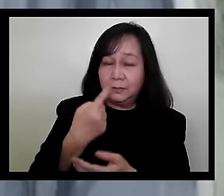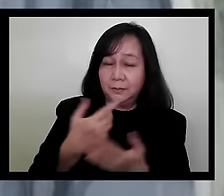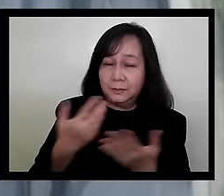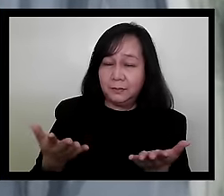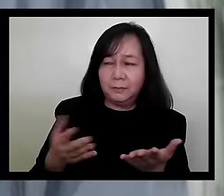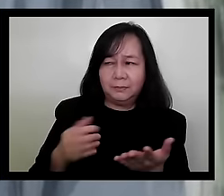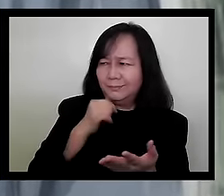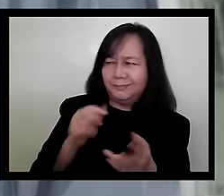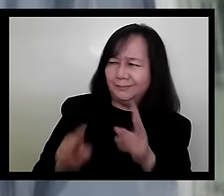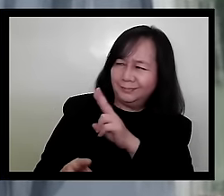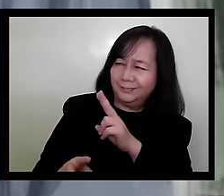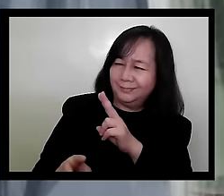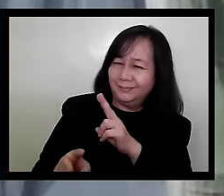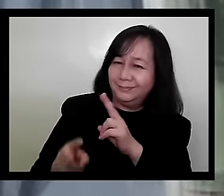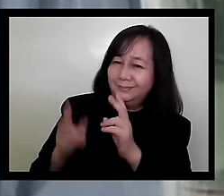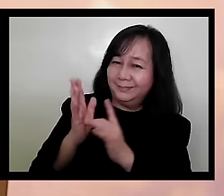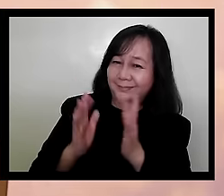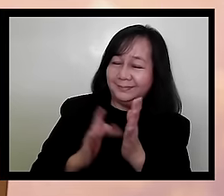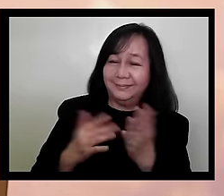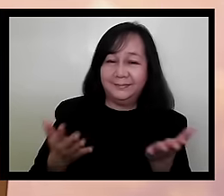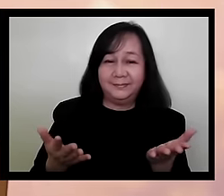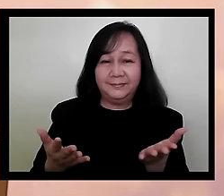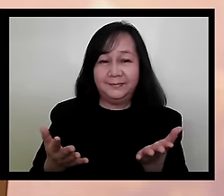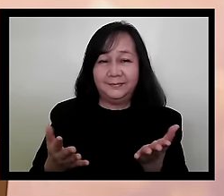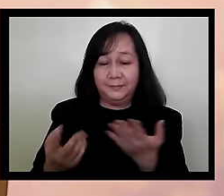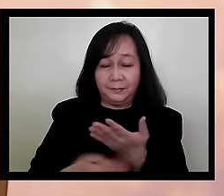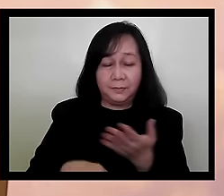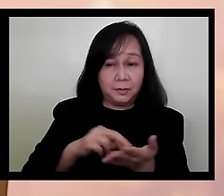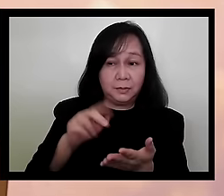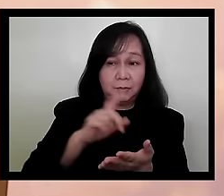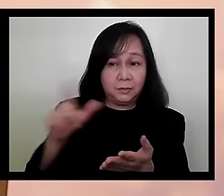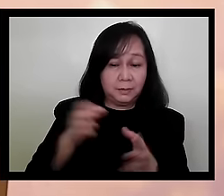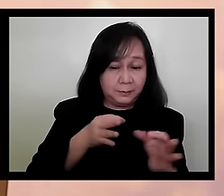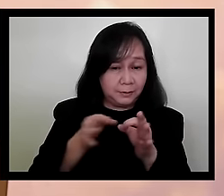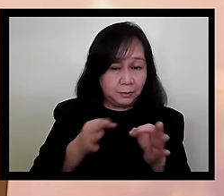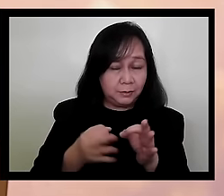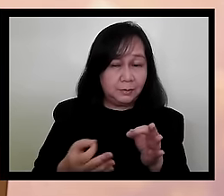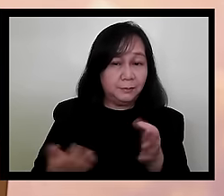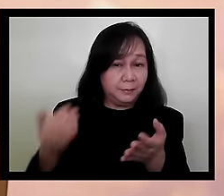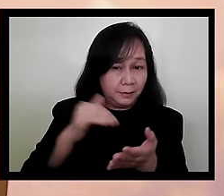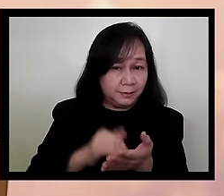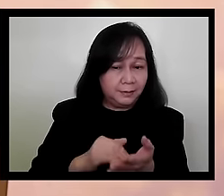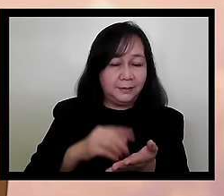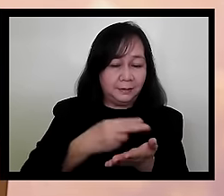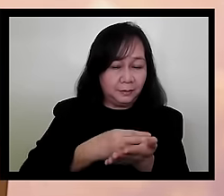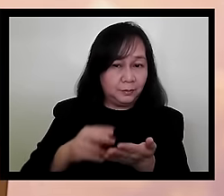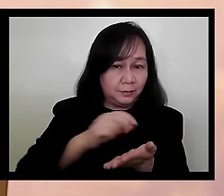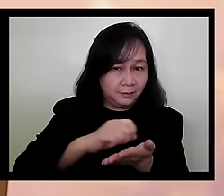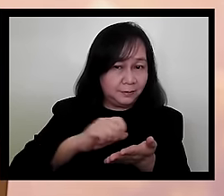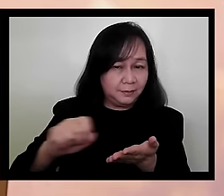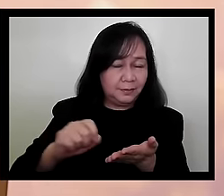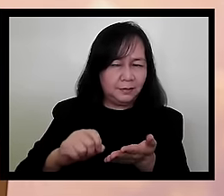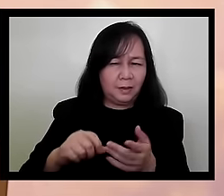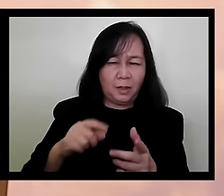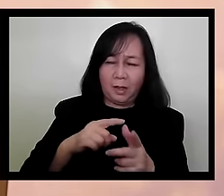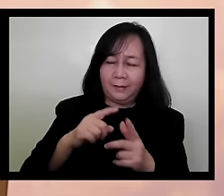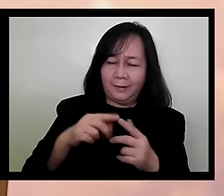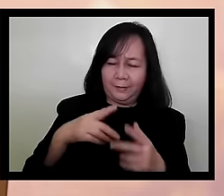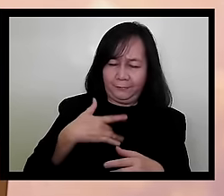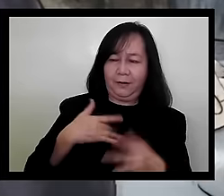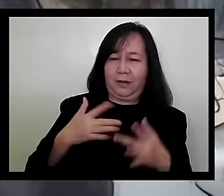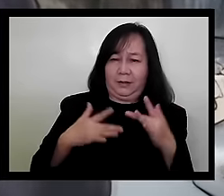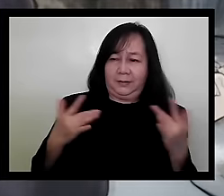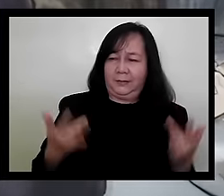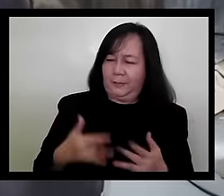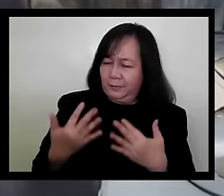not recognize the reasen Lord explained to them again the scriptures and their hearts burned within